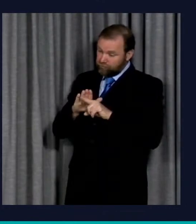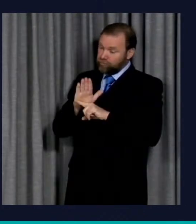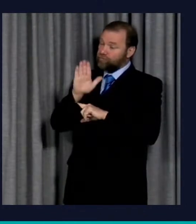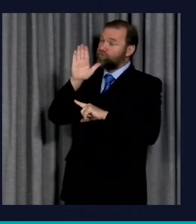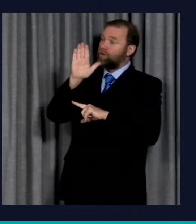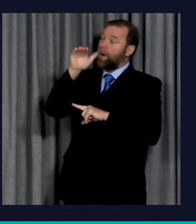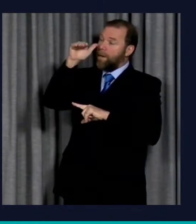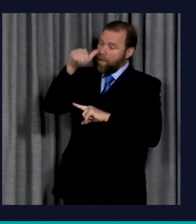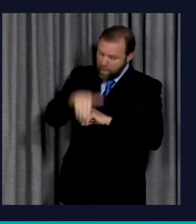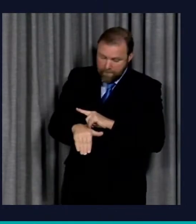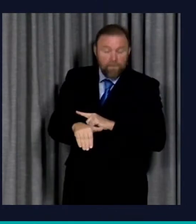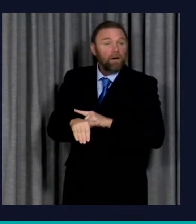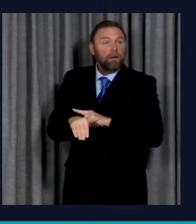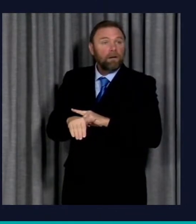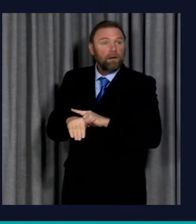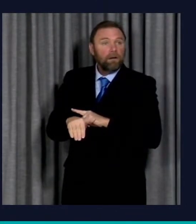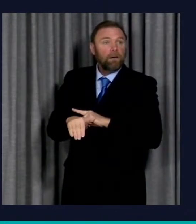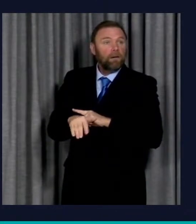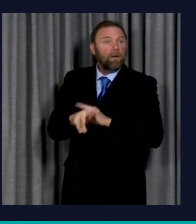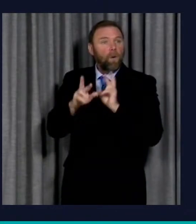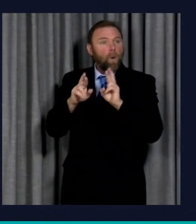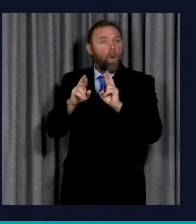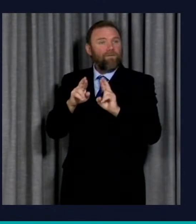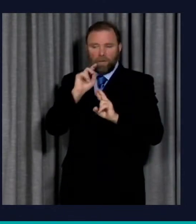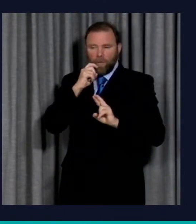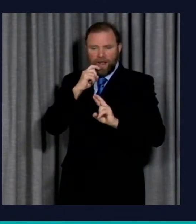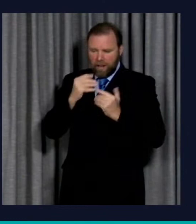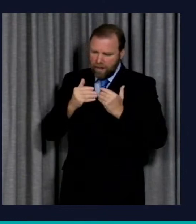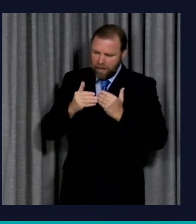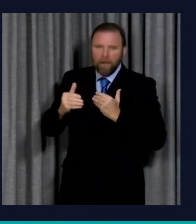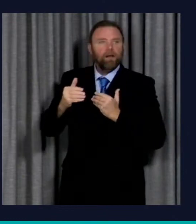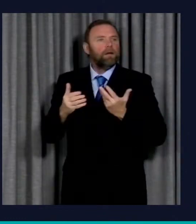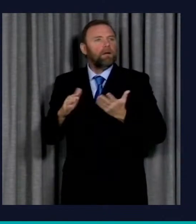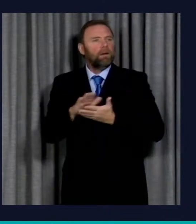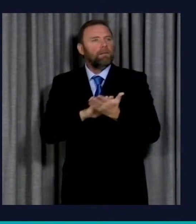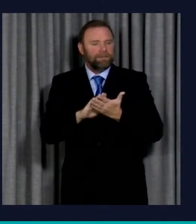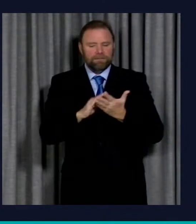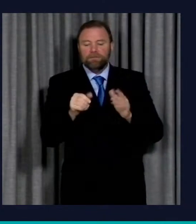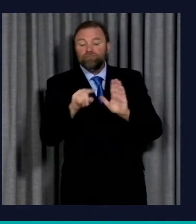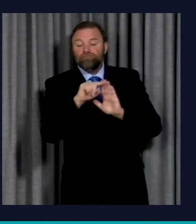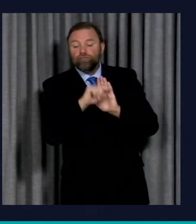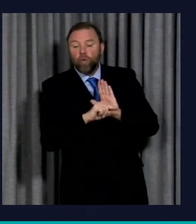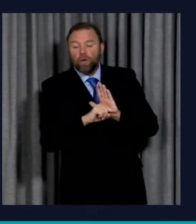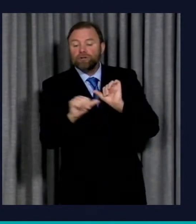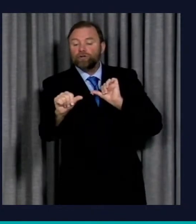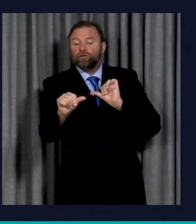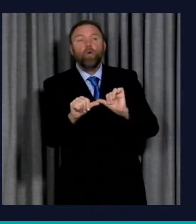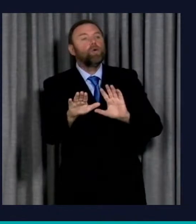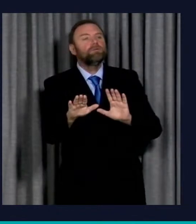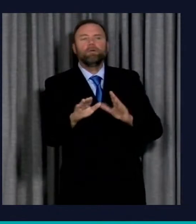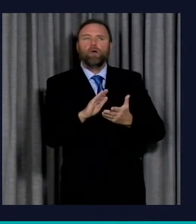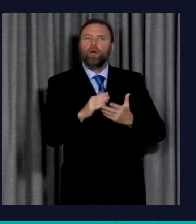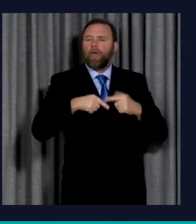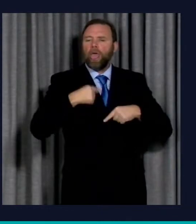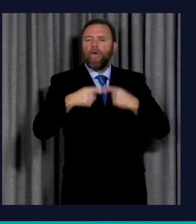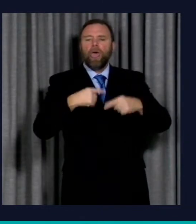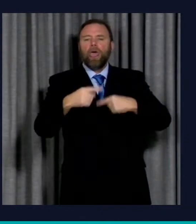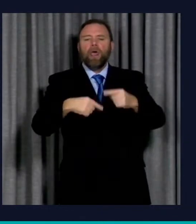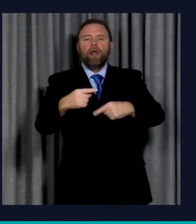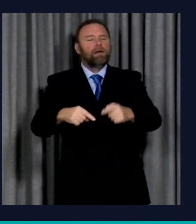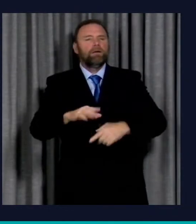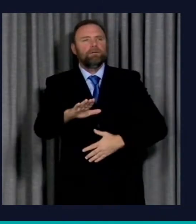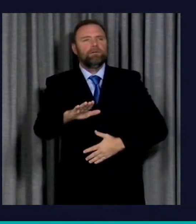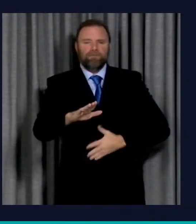sharp rise followed by a sharper fall than we've seen previously, then we're not talking about this going